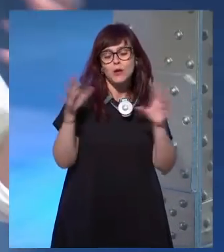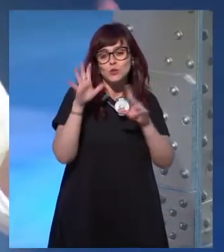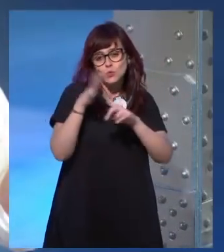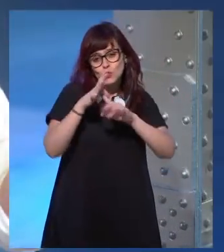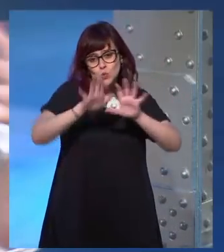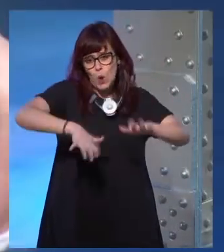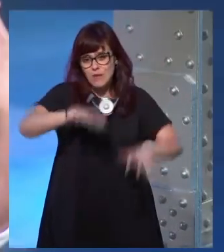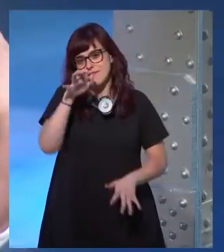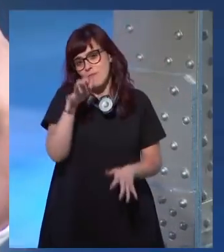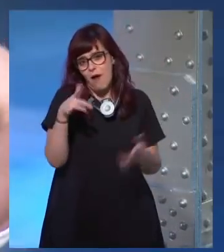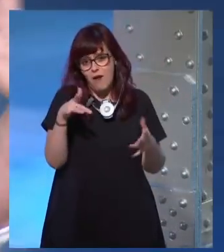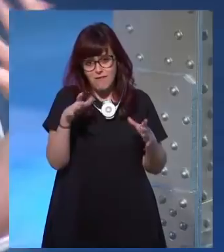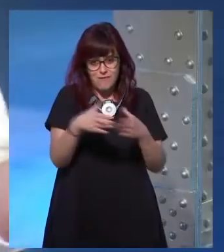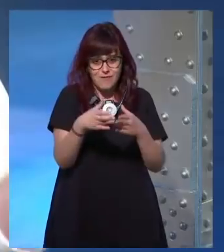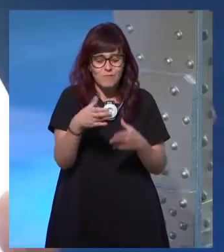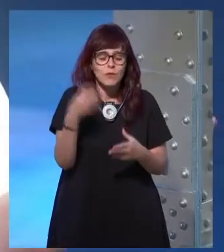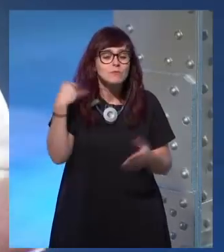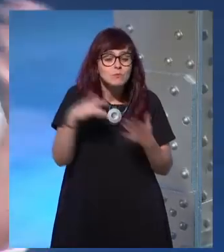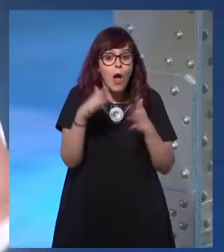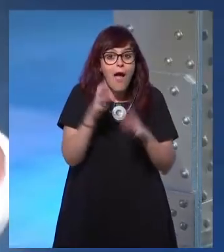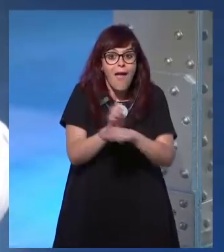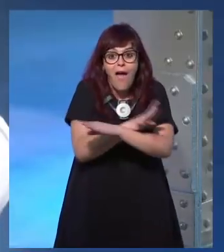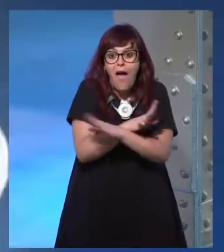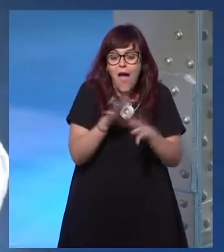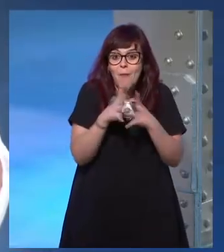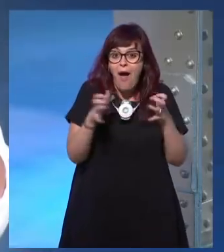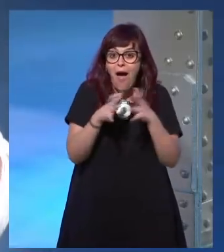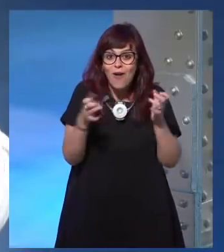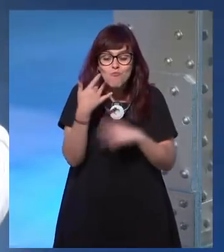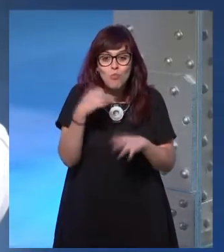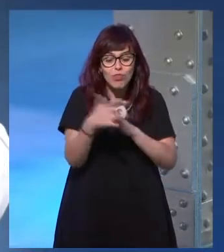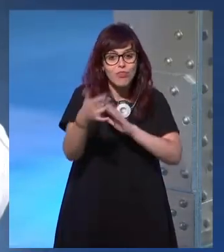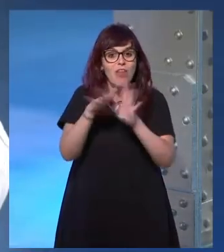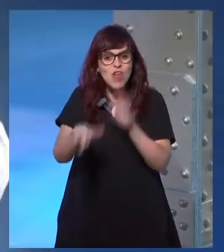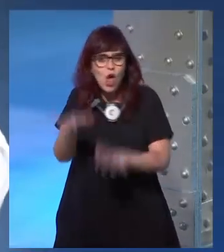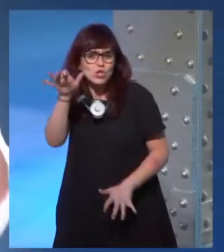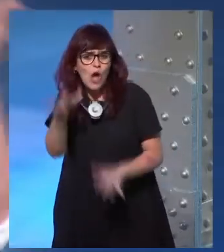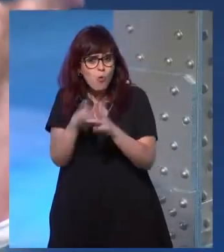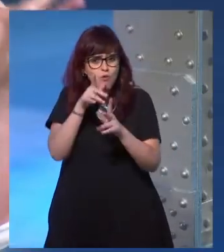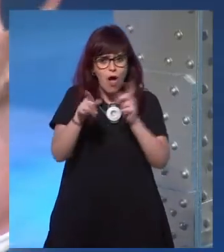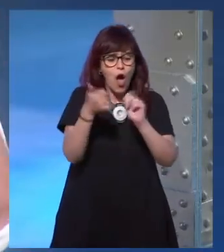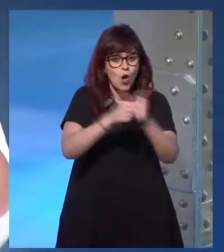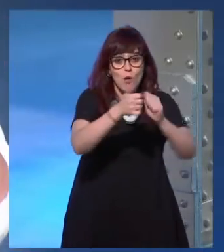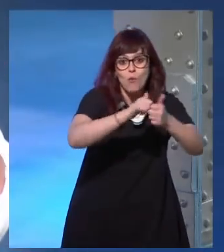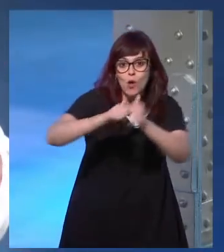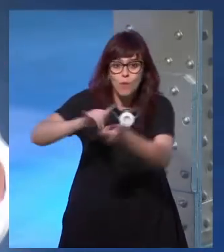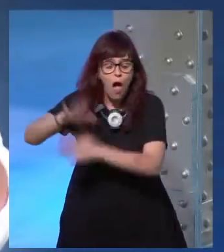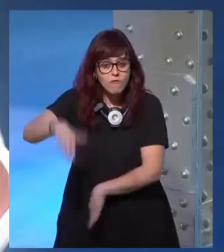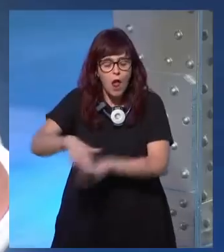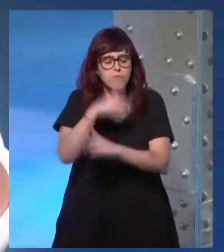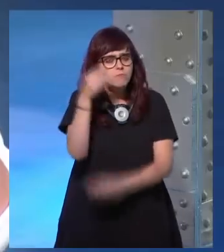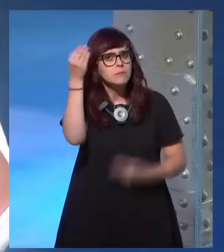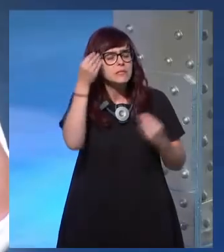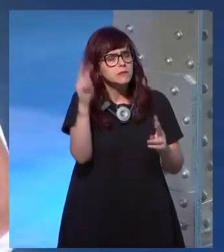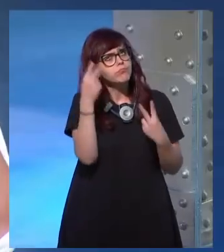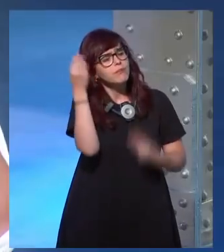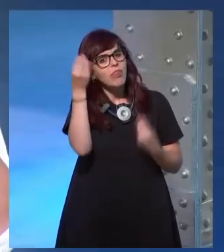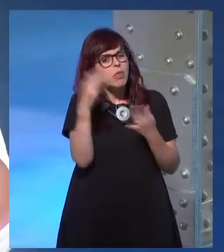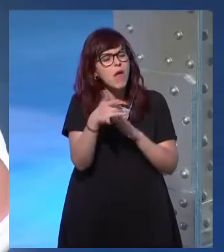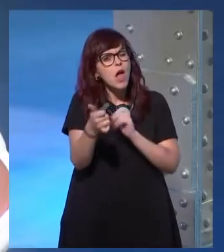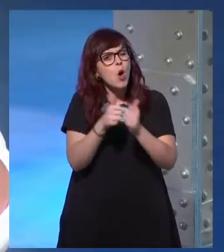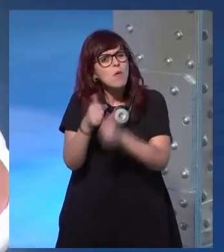figure out if we could. We didn't think, oh, should we? They didn't think about it. And I'm hoping that they're thinking more about it now